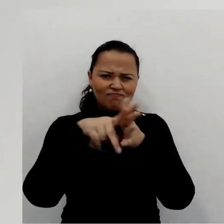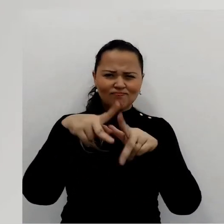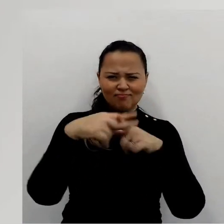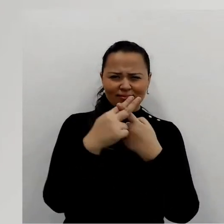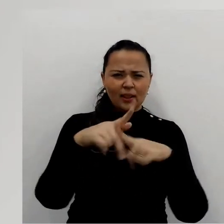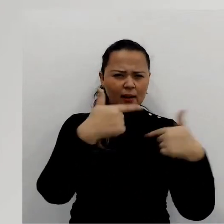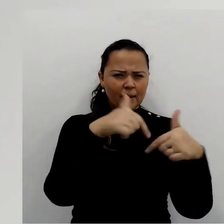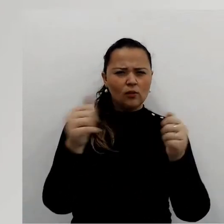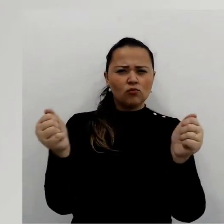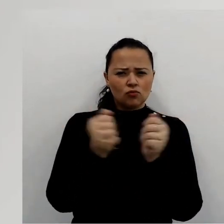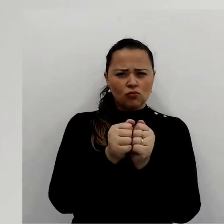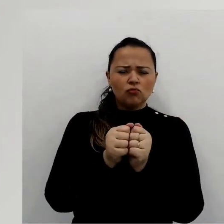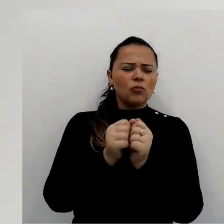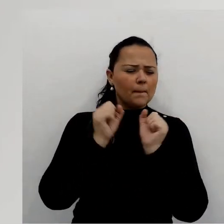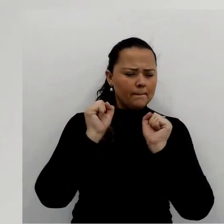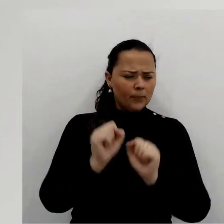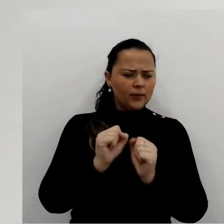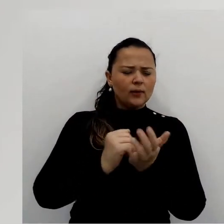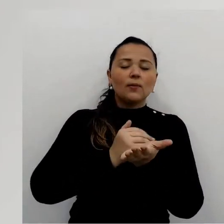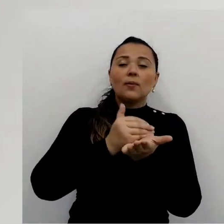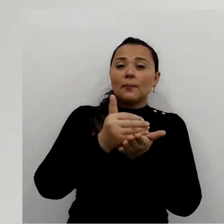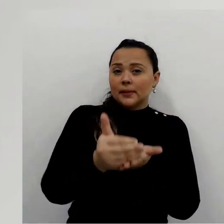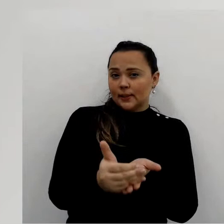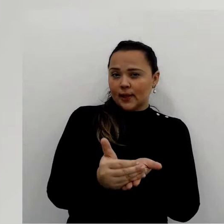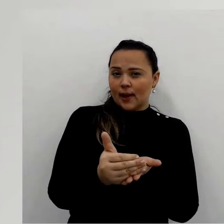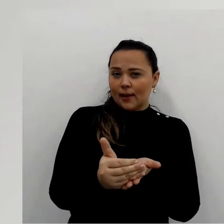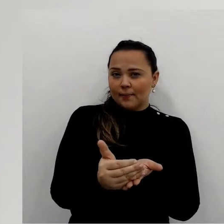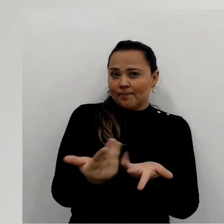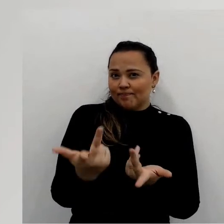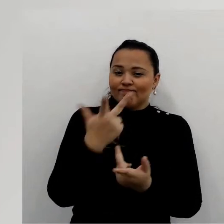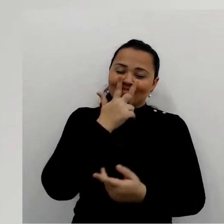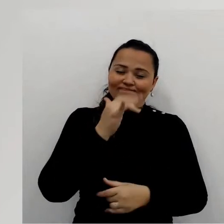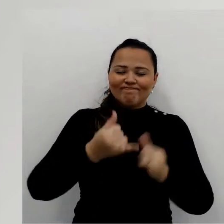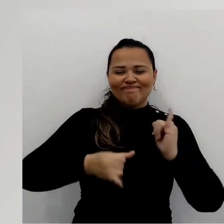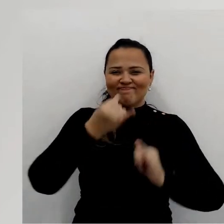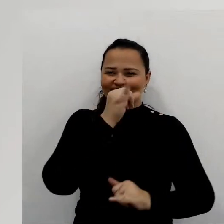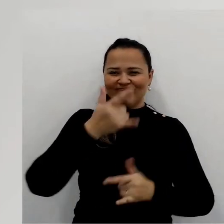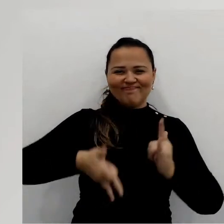to streamline and automate that process.